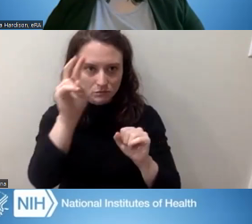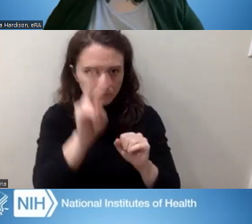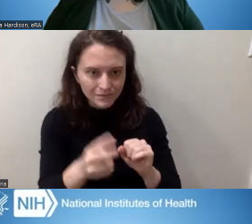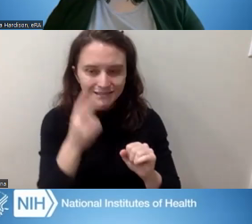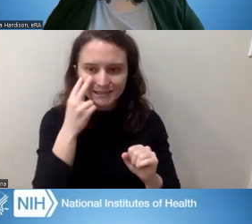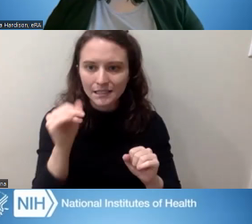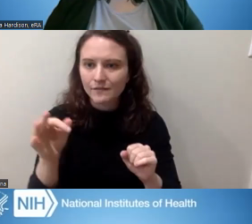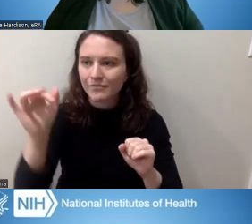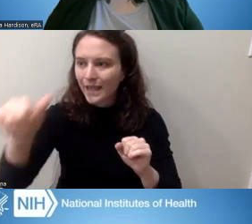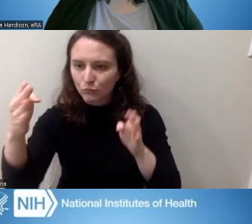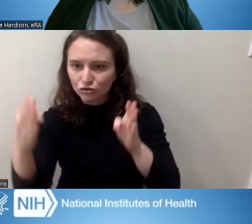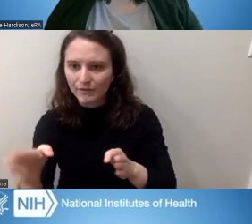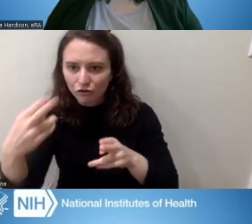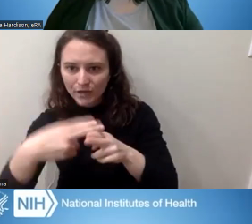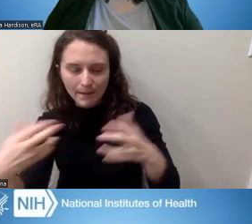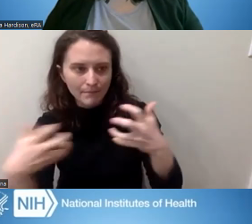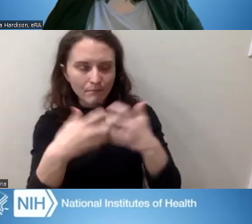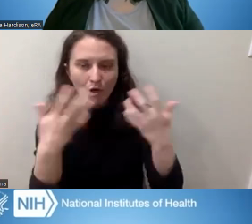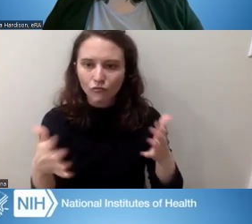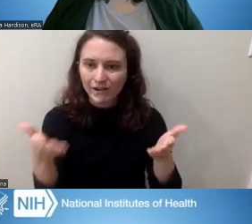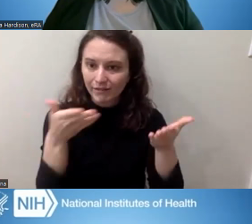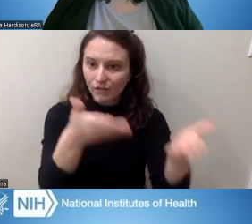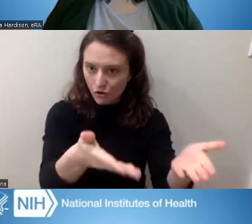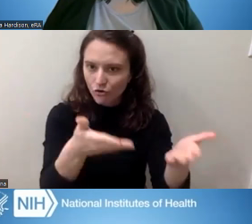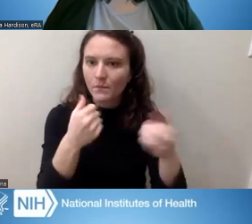with that name that already exists.